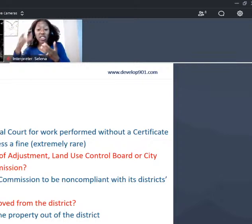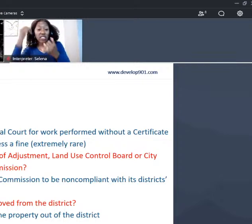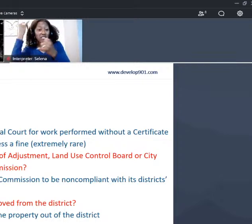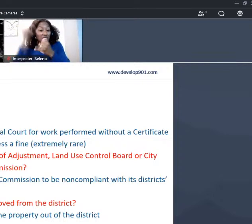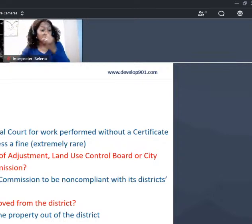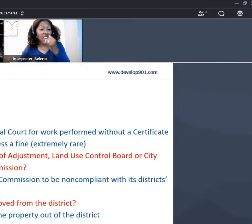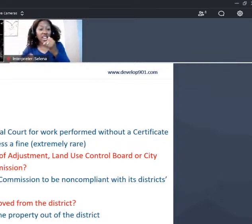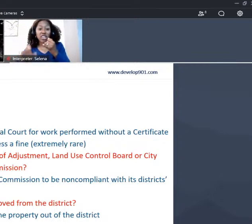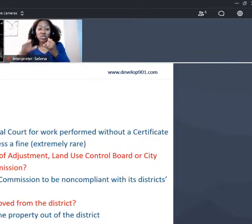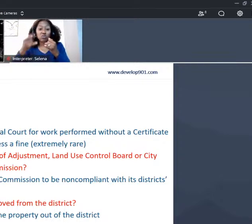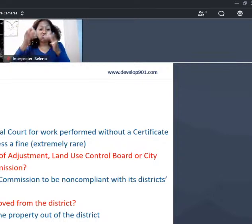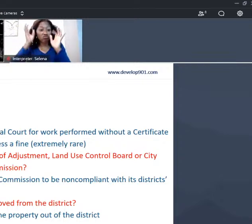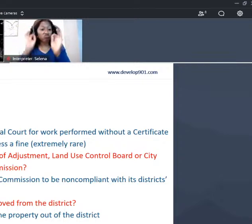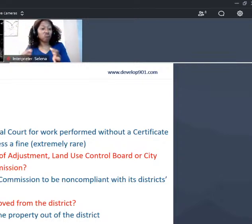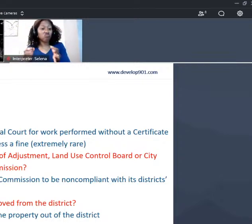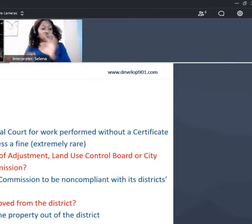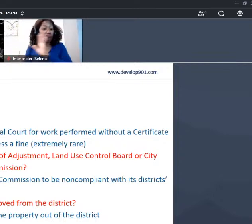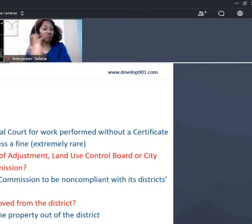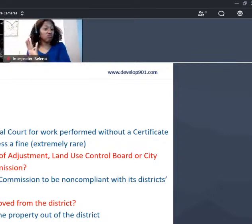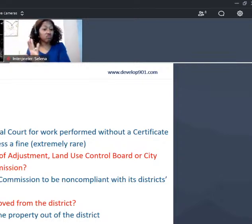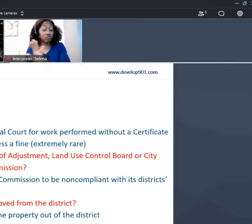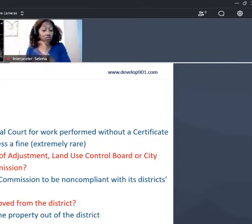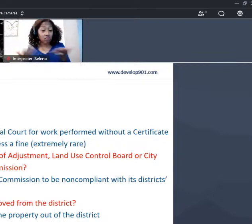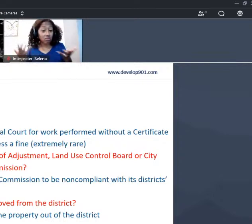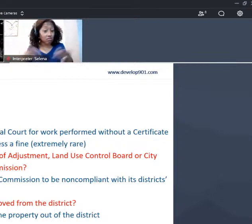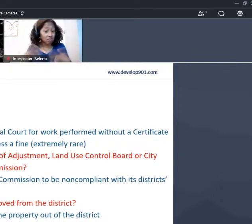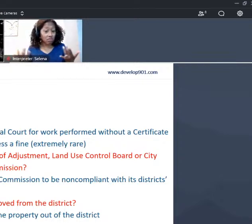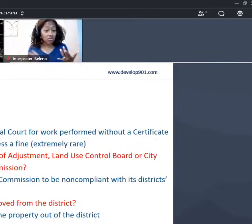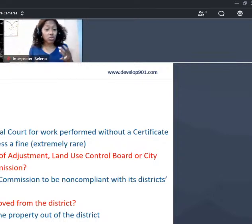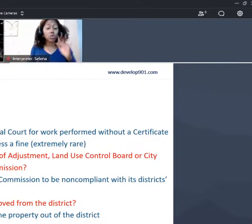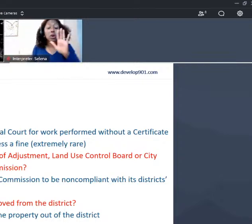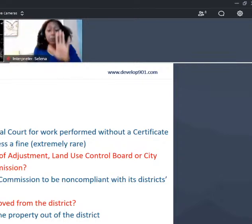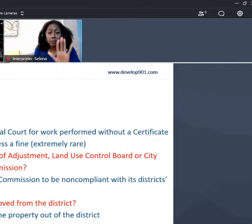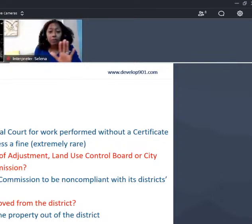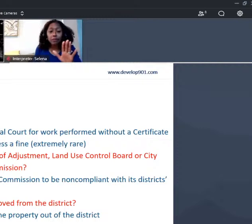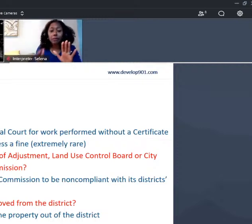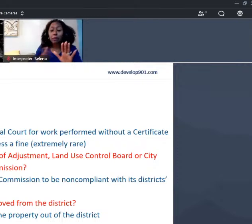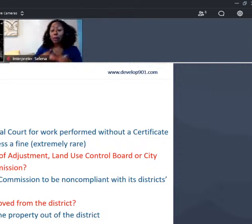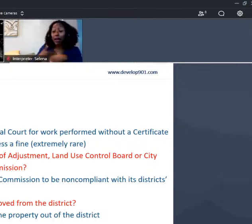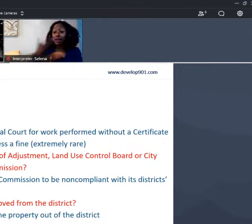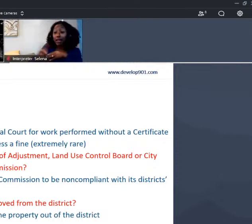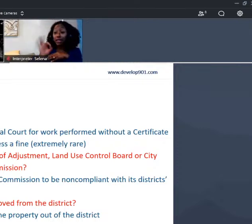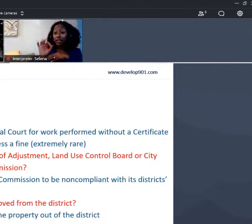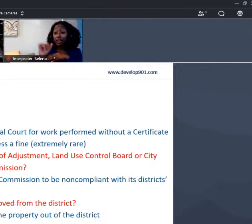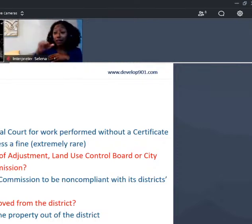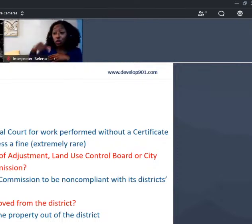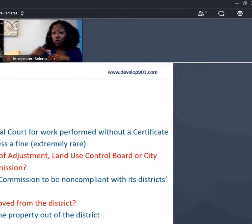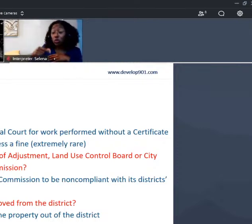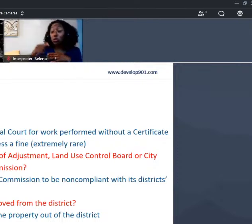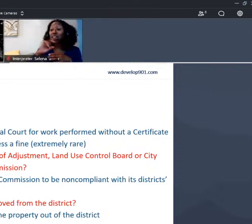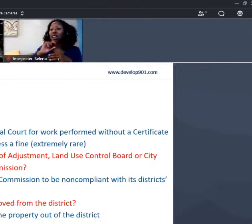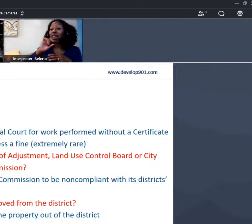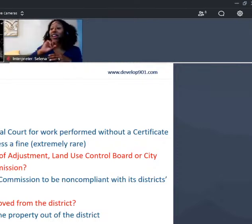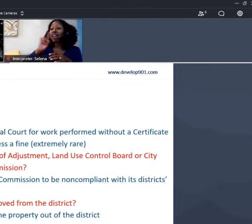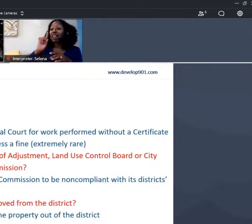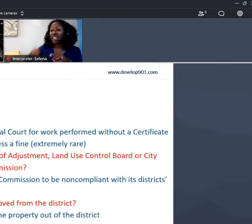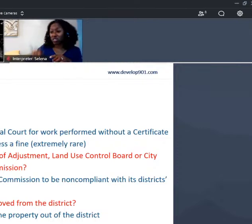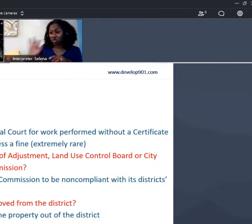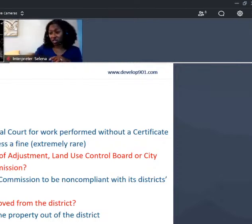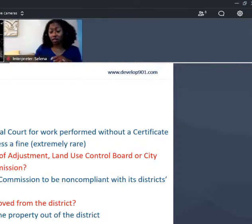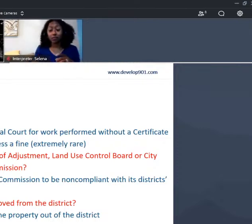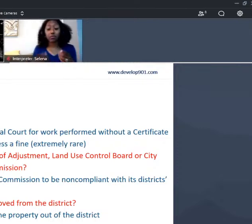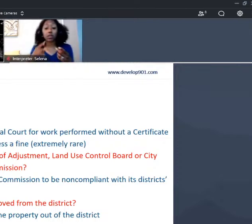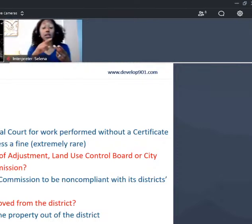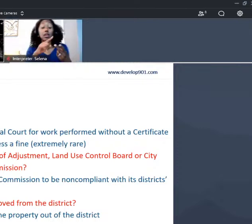for lack of better words? Well, my next FAQ answers one of the two choices that that individual would have. Okay. He